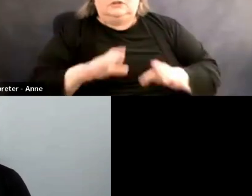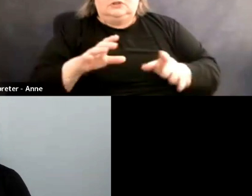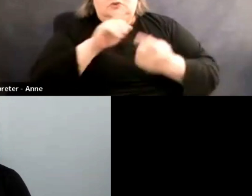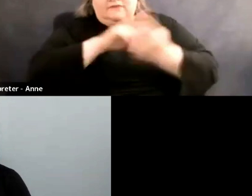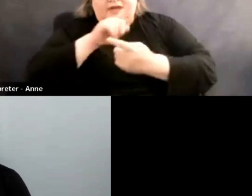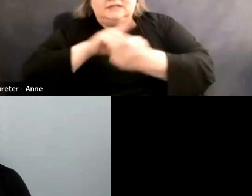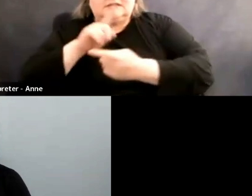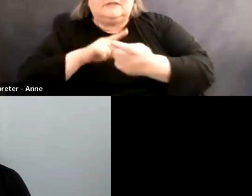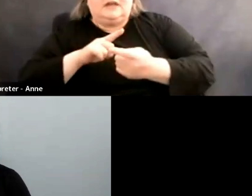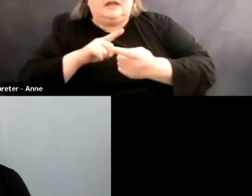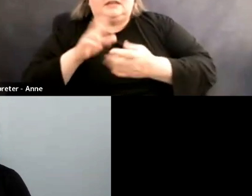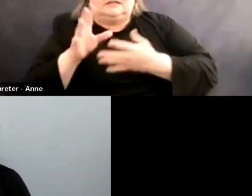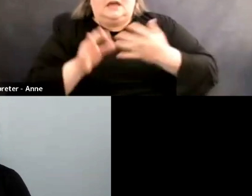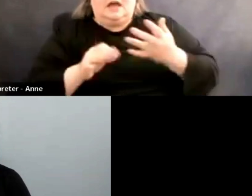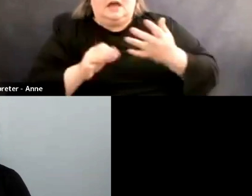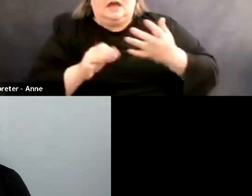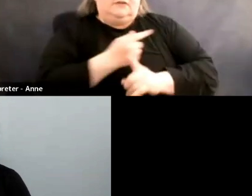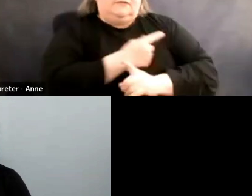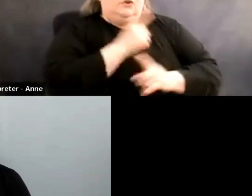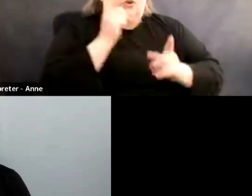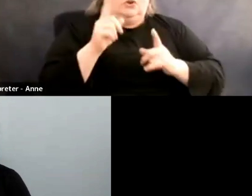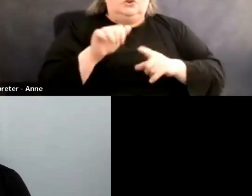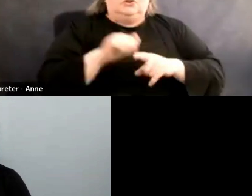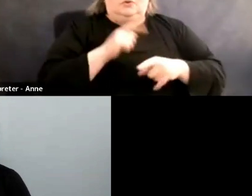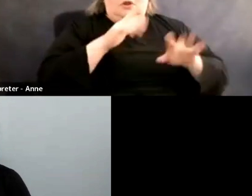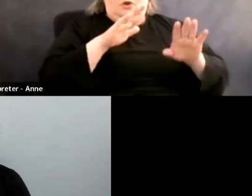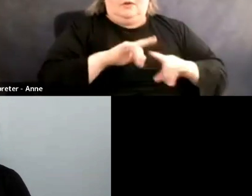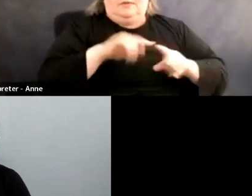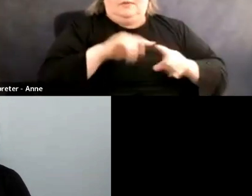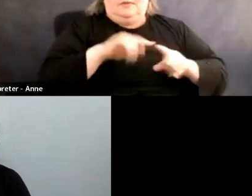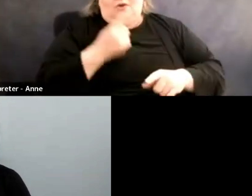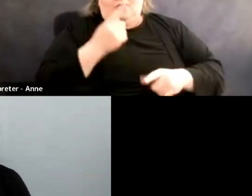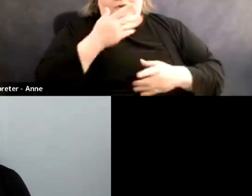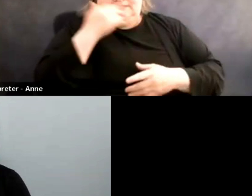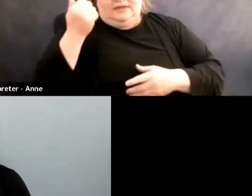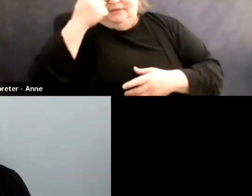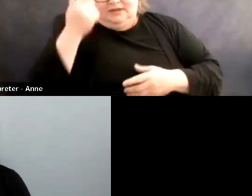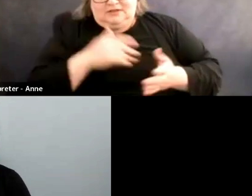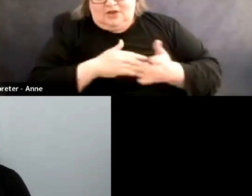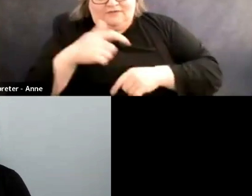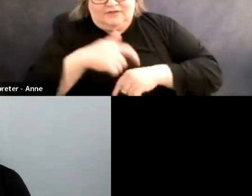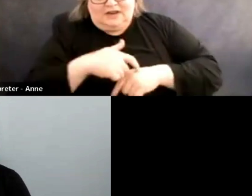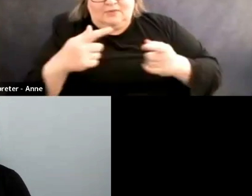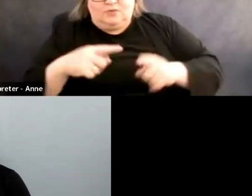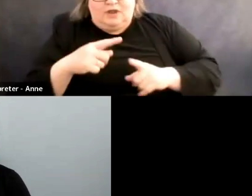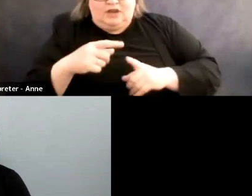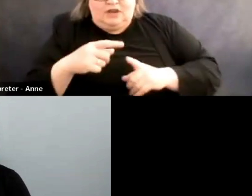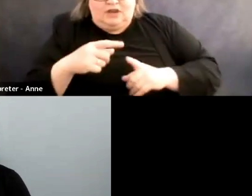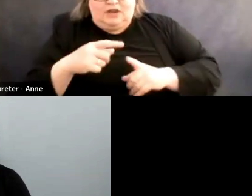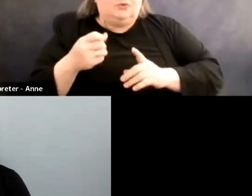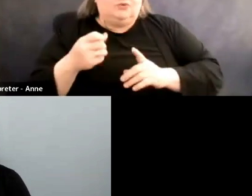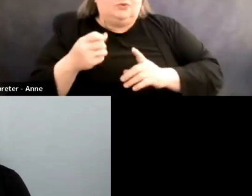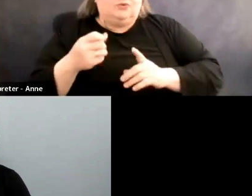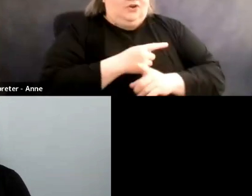face-to-face options. Diversion practices are great, but they're not always the best because oftentimes when you divert an individual from a